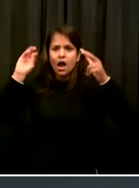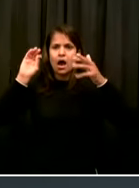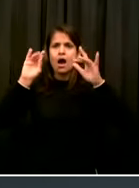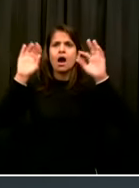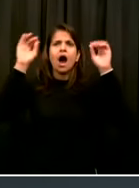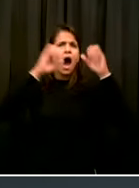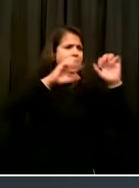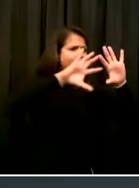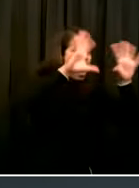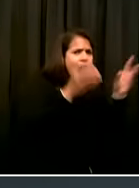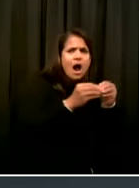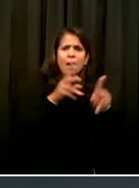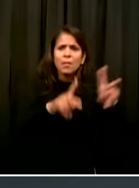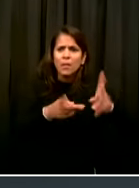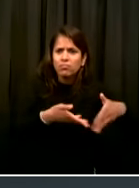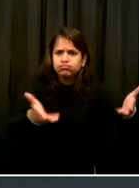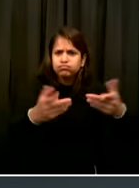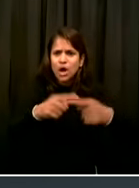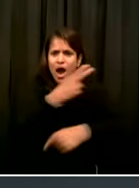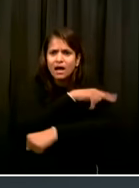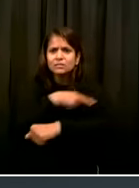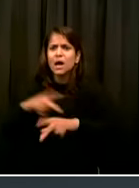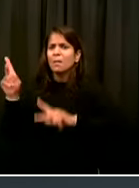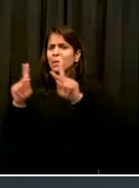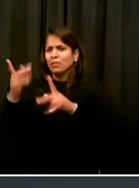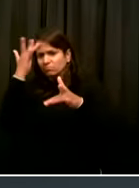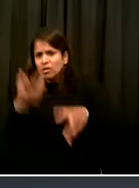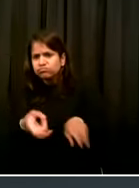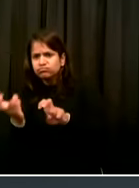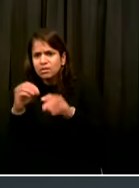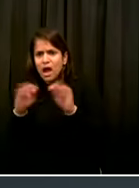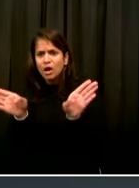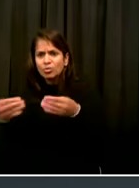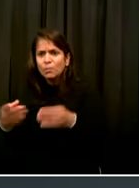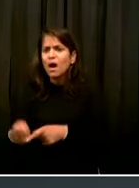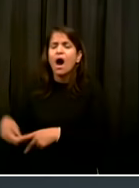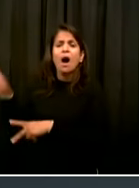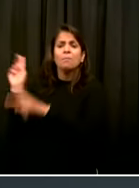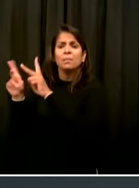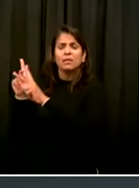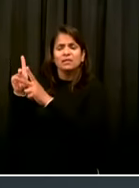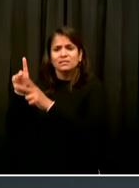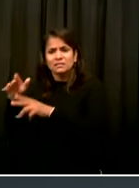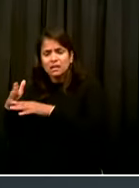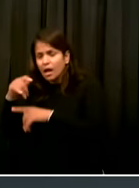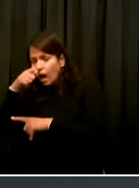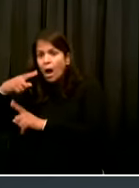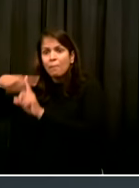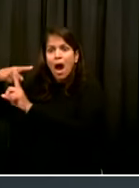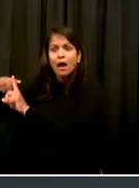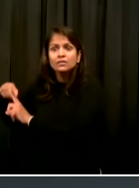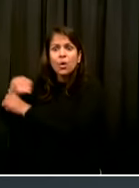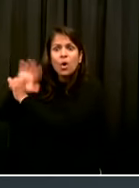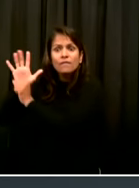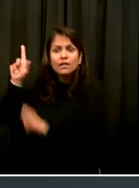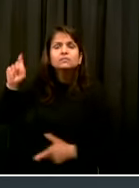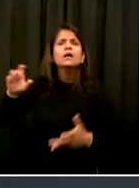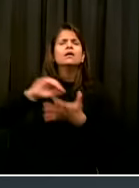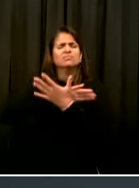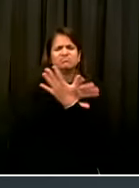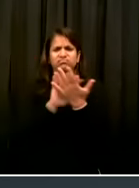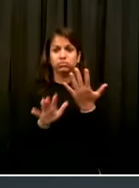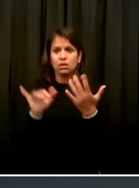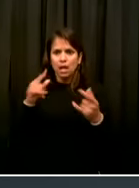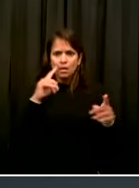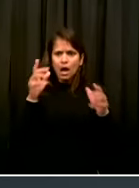that we fought back the coronavirus this far, but we're not done. We want to push it down even more. So we're going to be changing